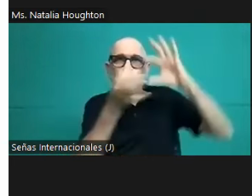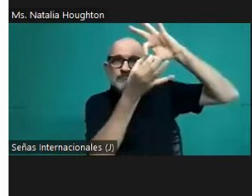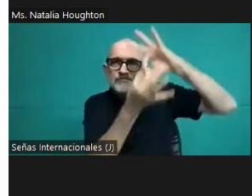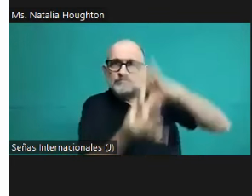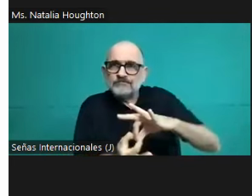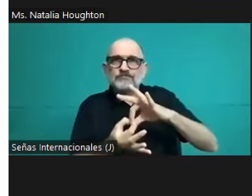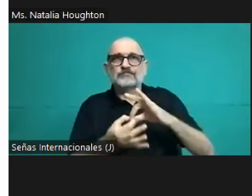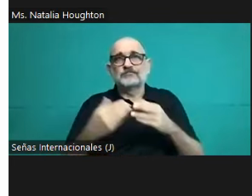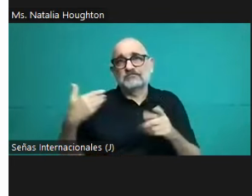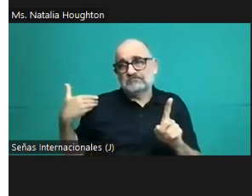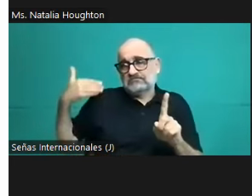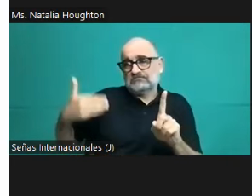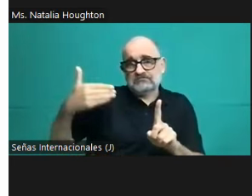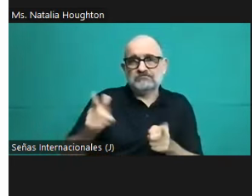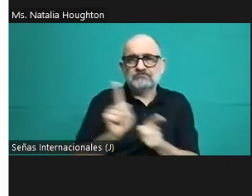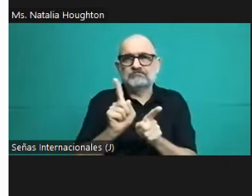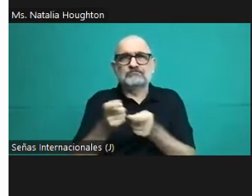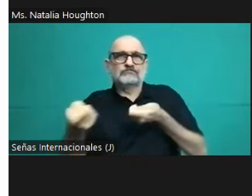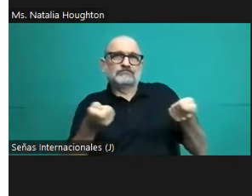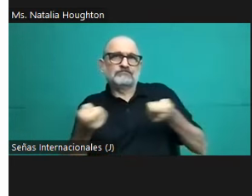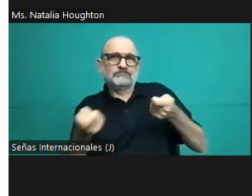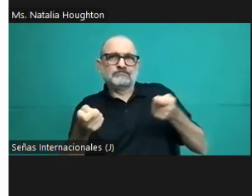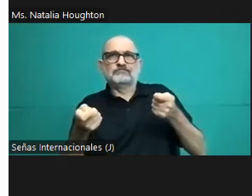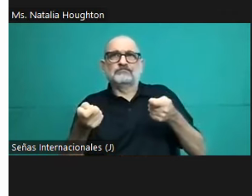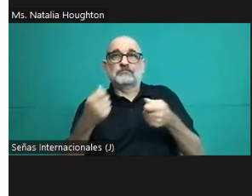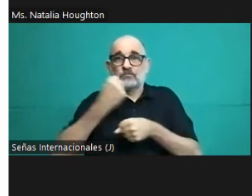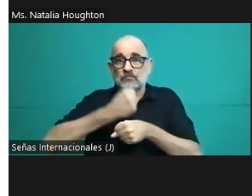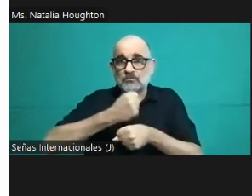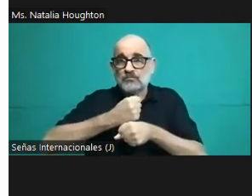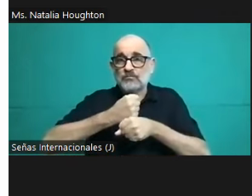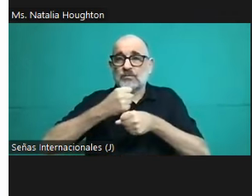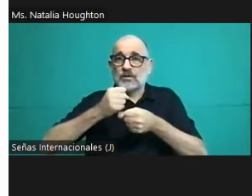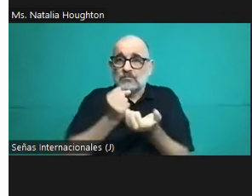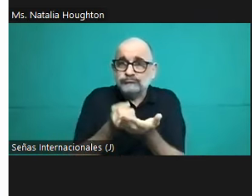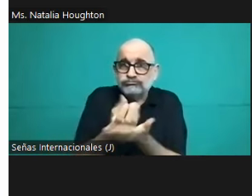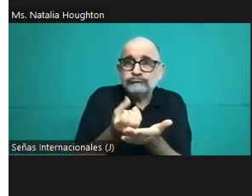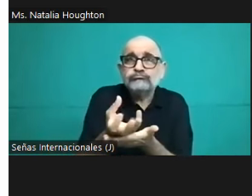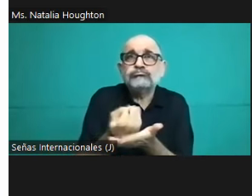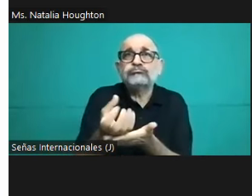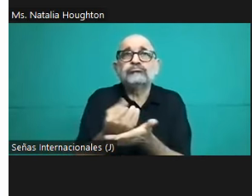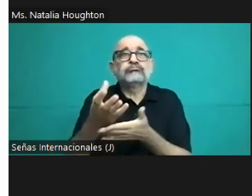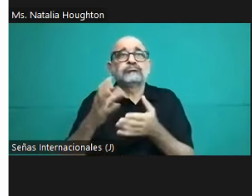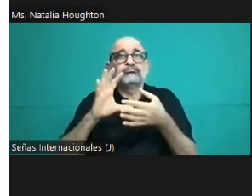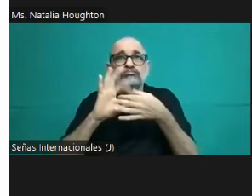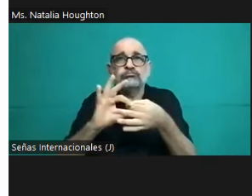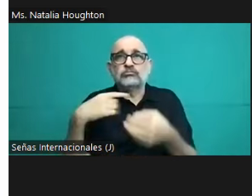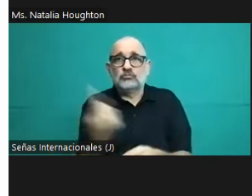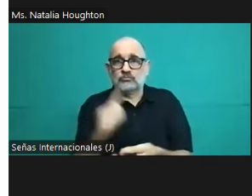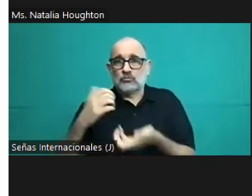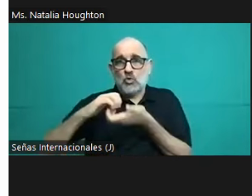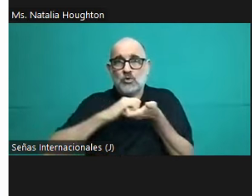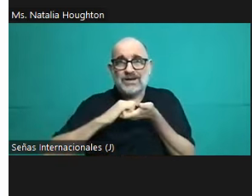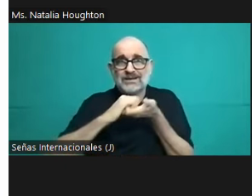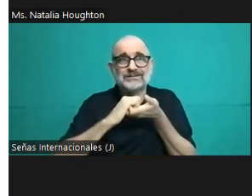and products that organization has had in the last years. Without a doubt, an